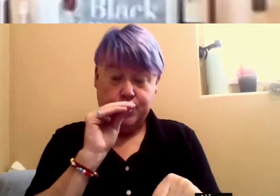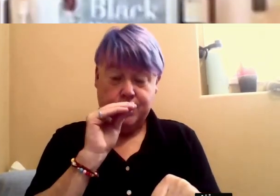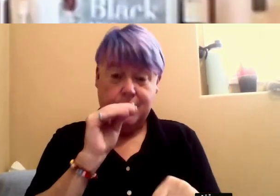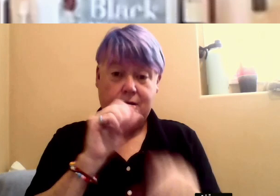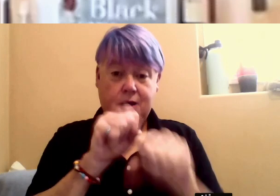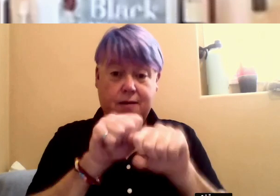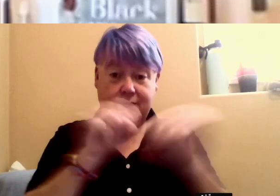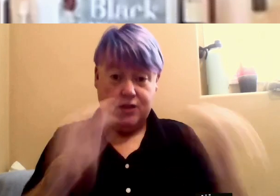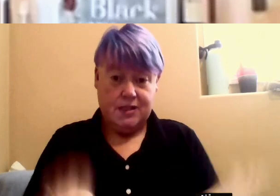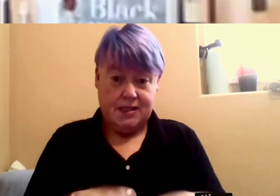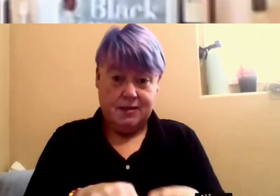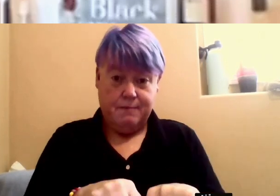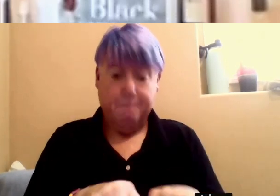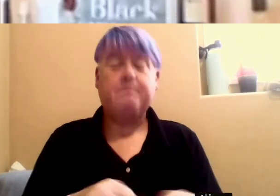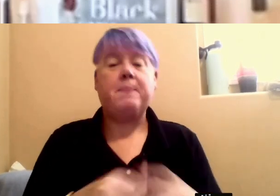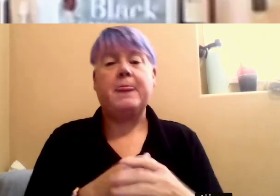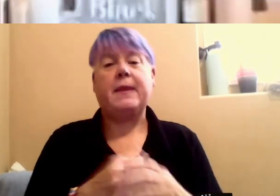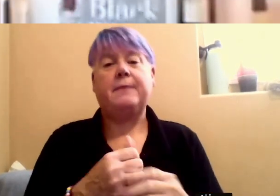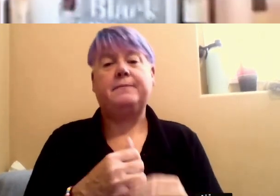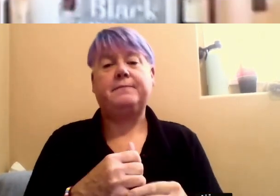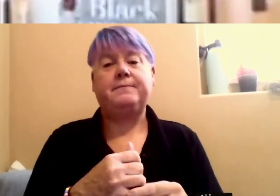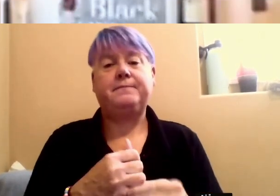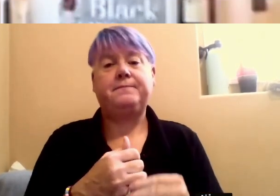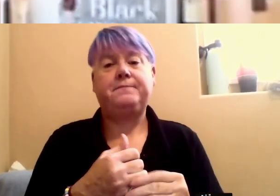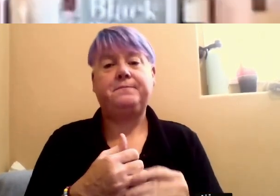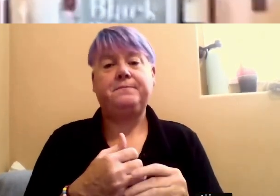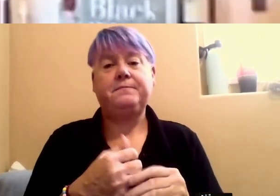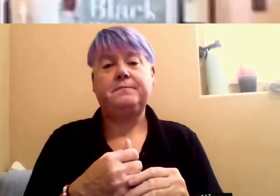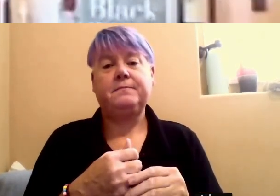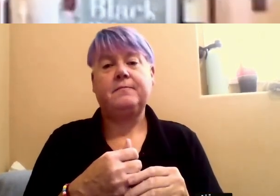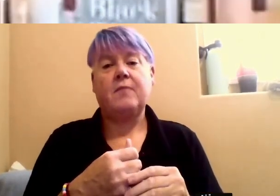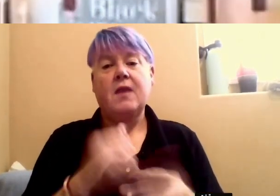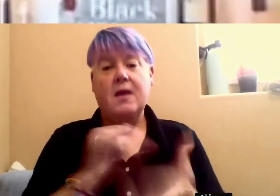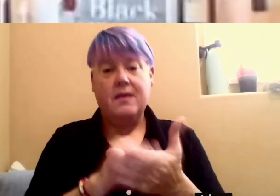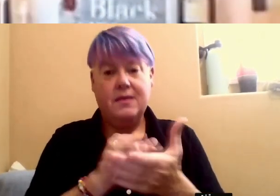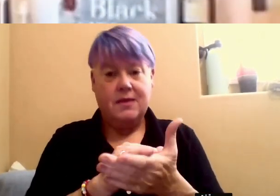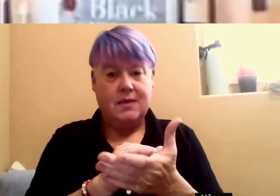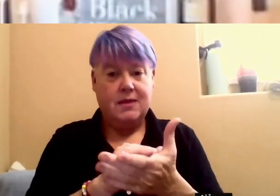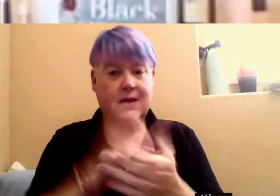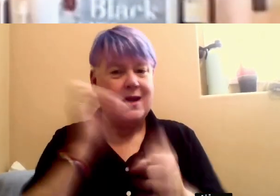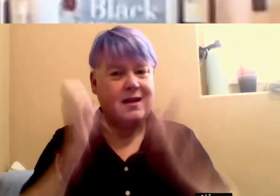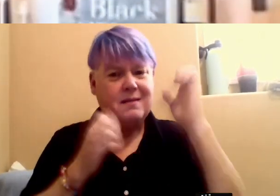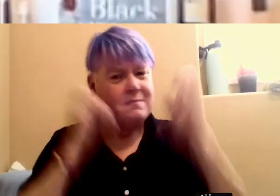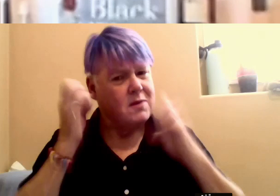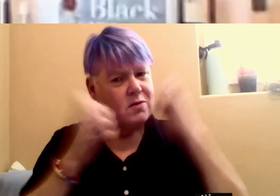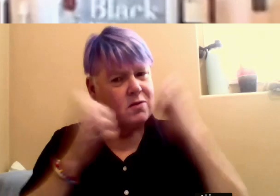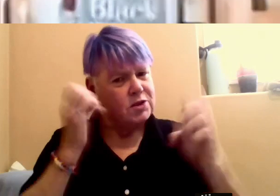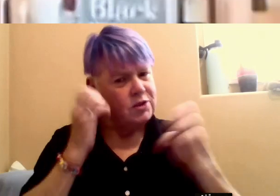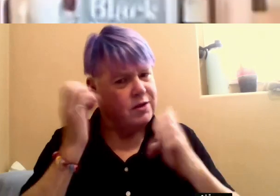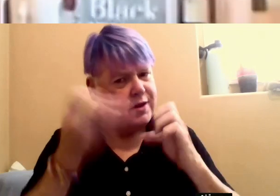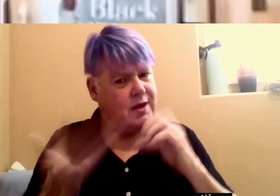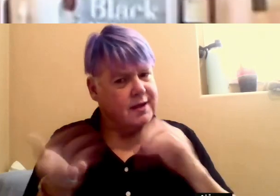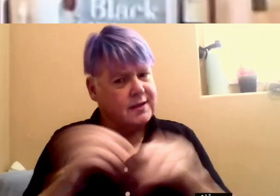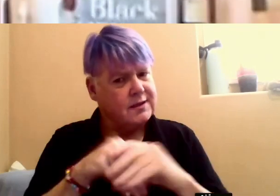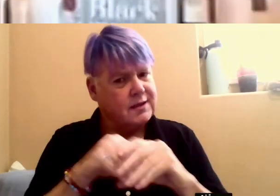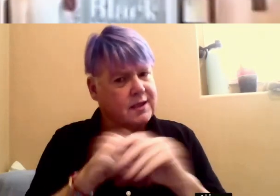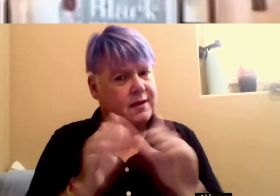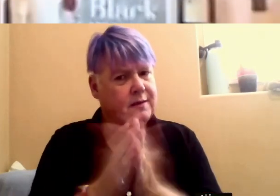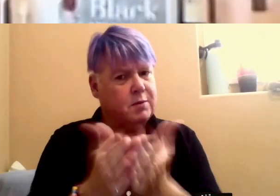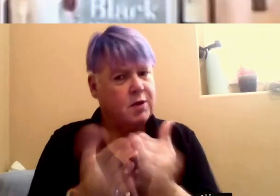working that out. And so that sort of emotional resonance, I think it helped me